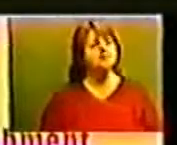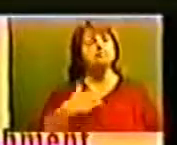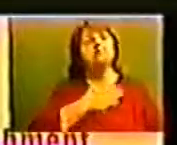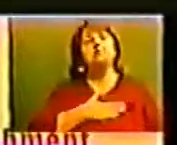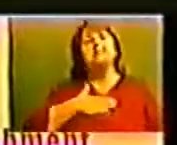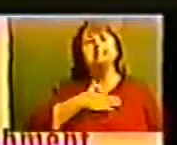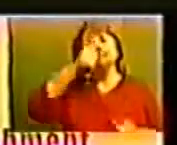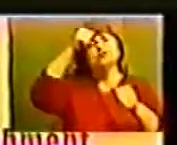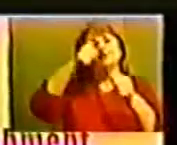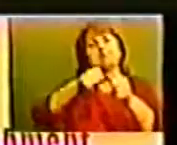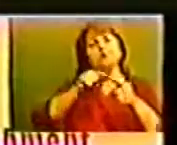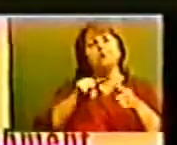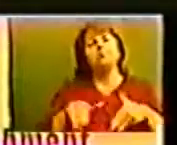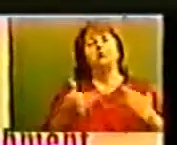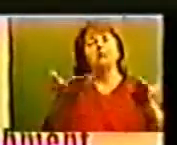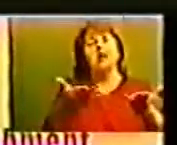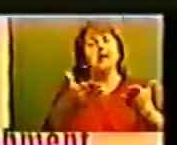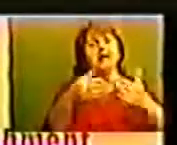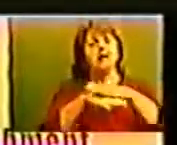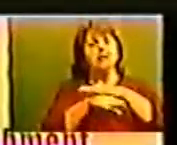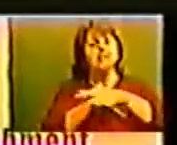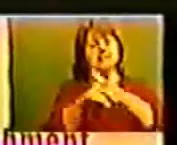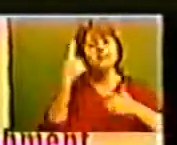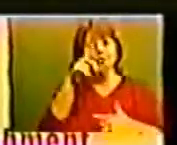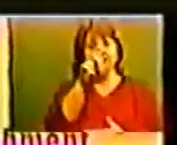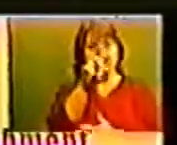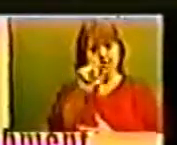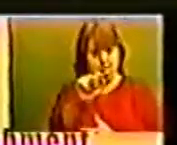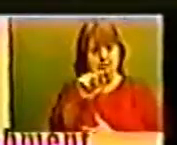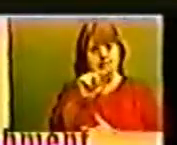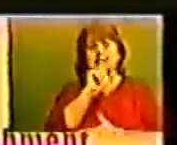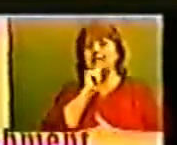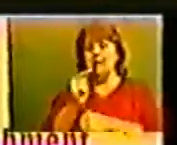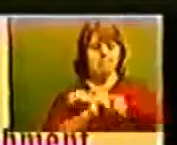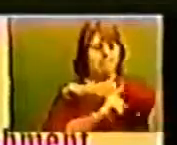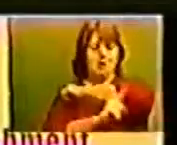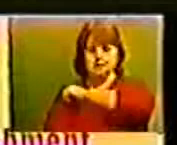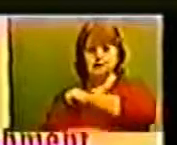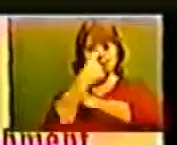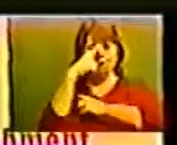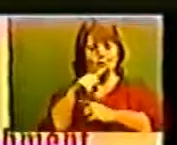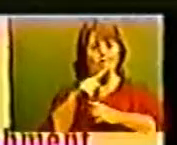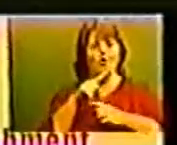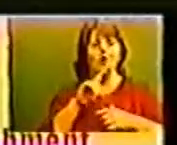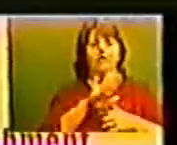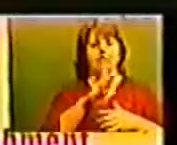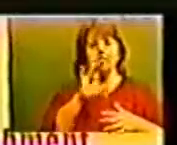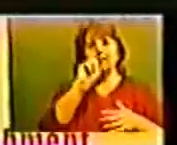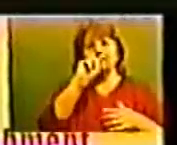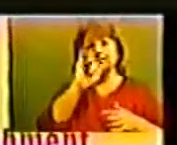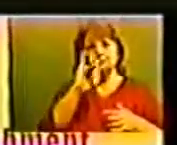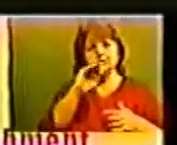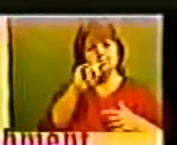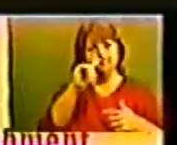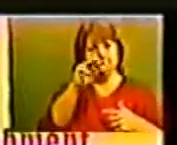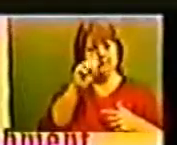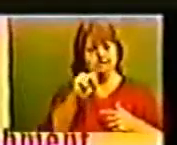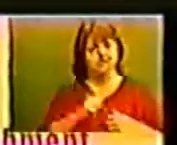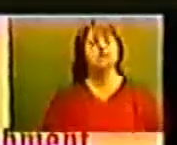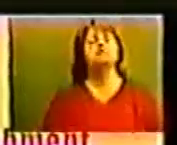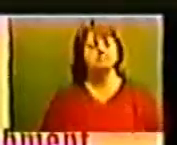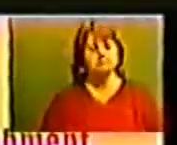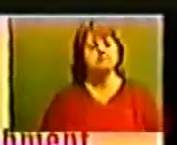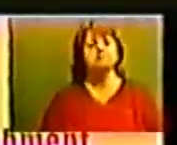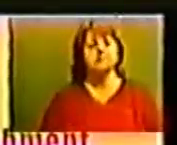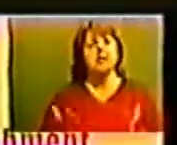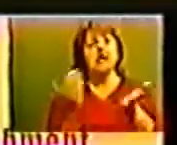Please remember to provide accommodations for the disability, not punishment for its symptoms.